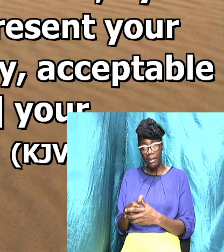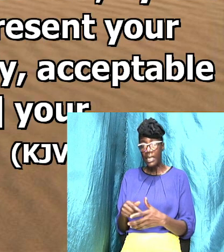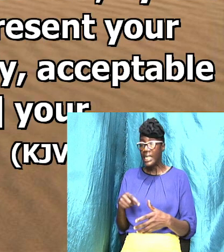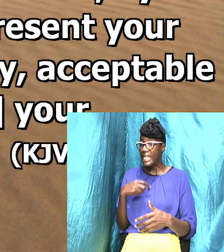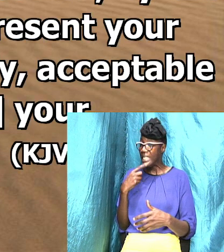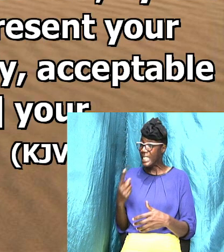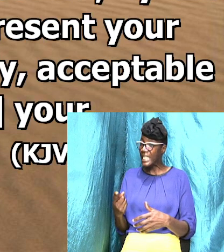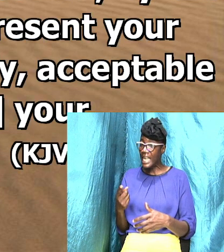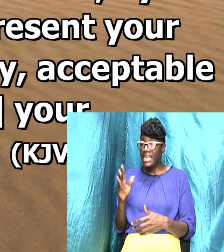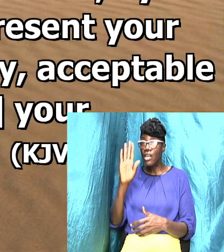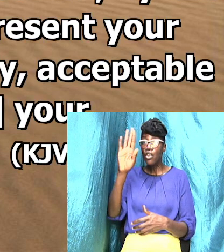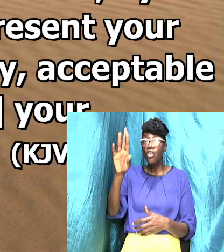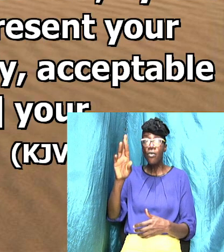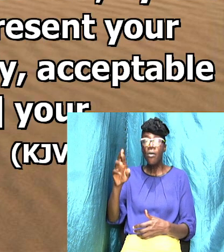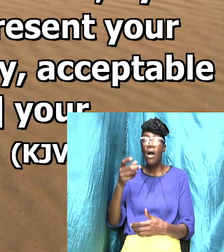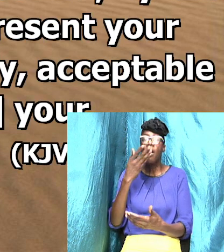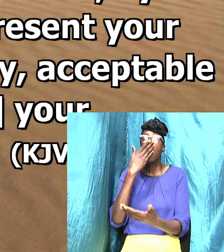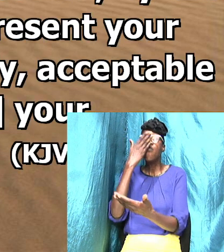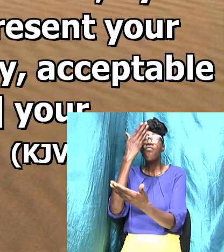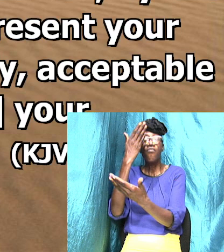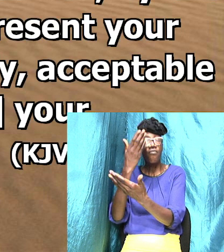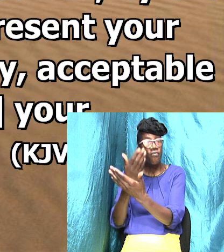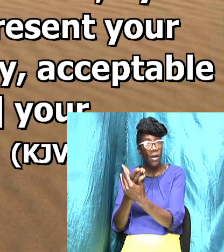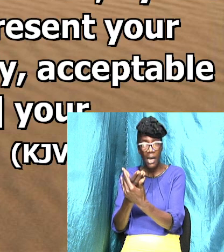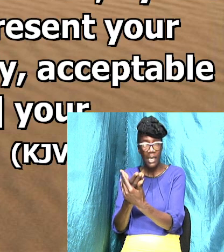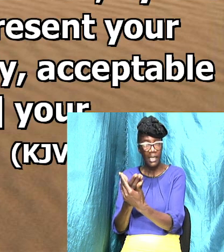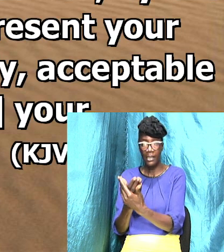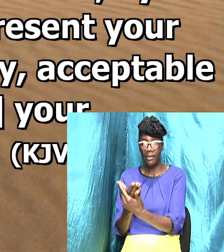says is your reasonable,